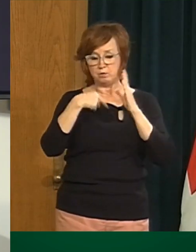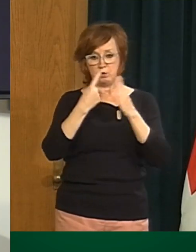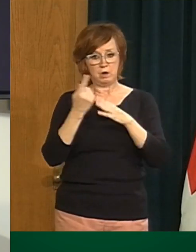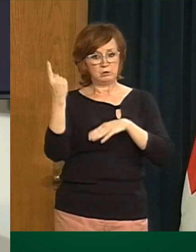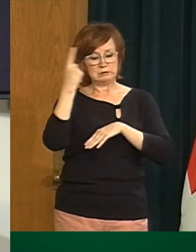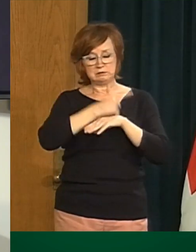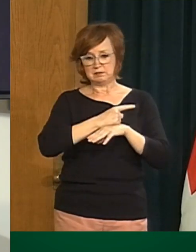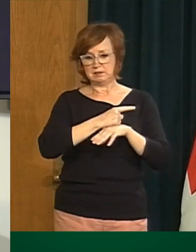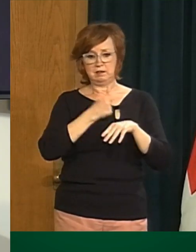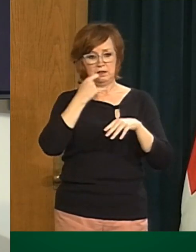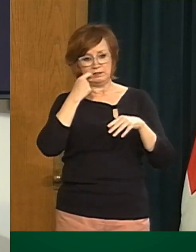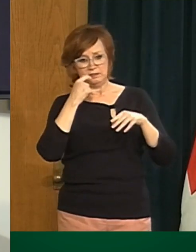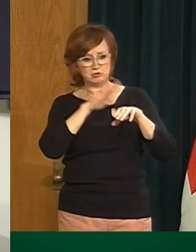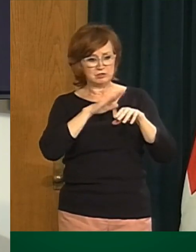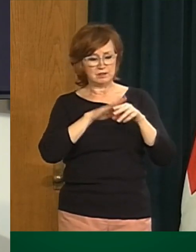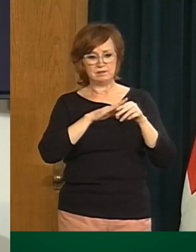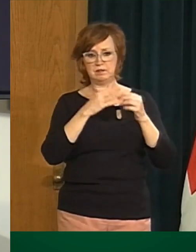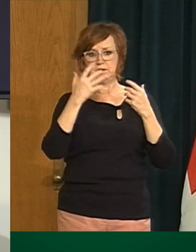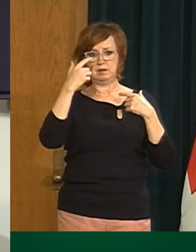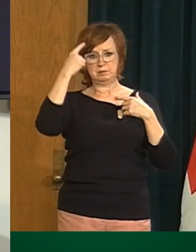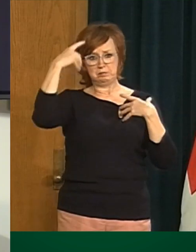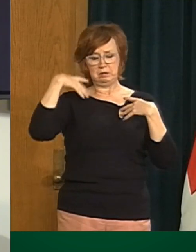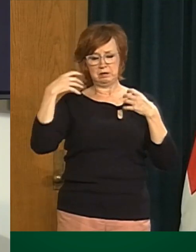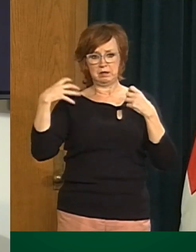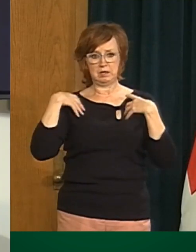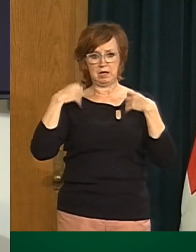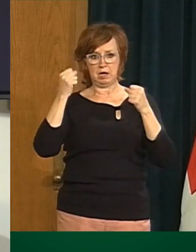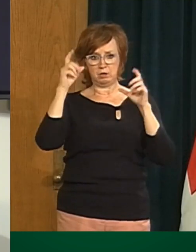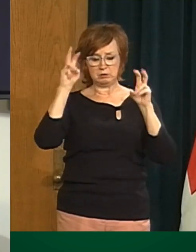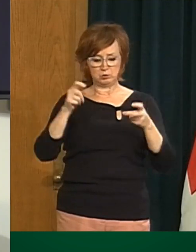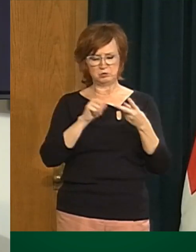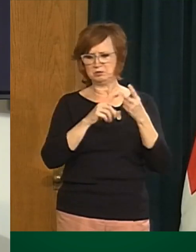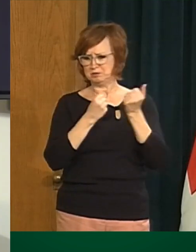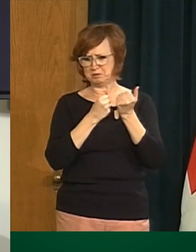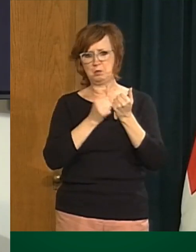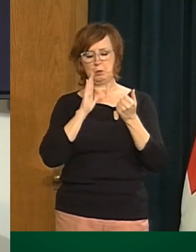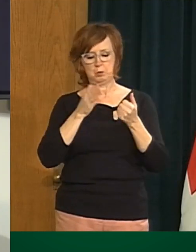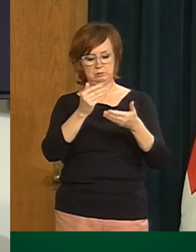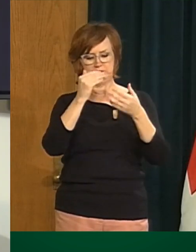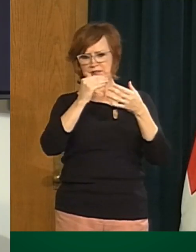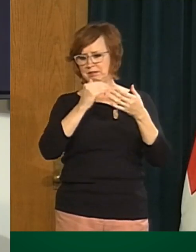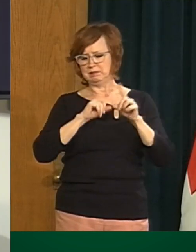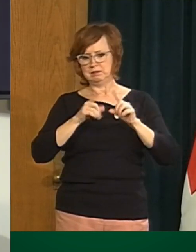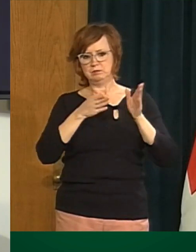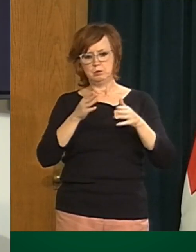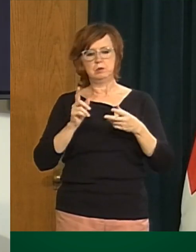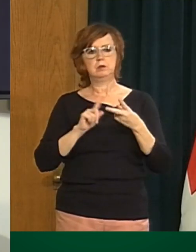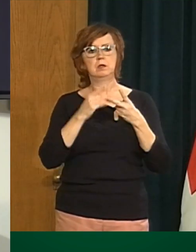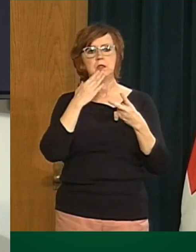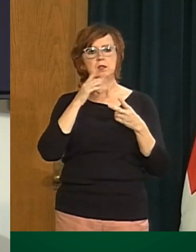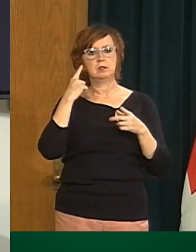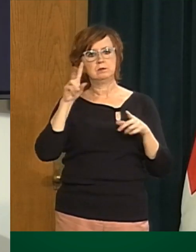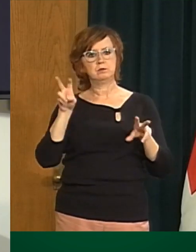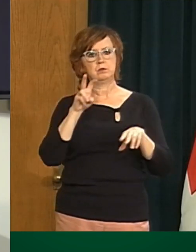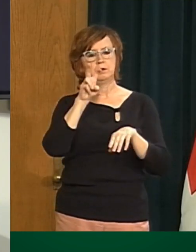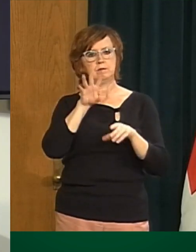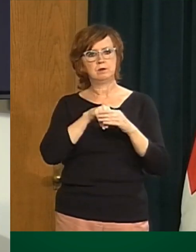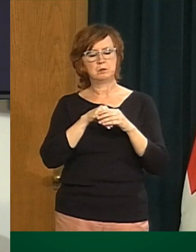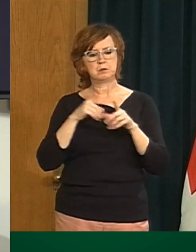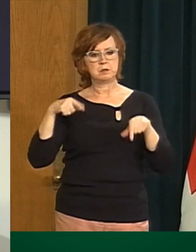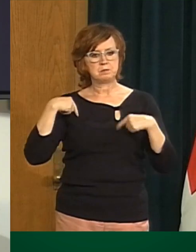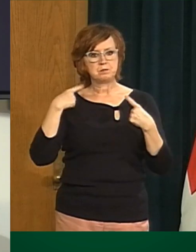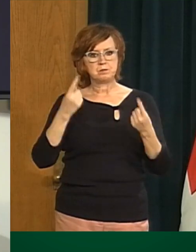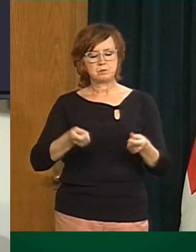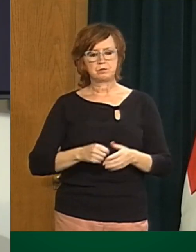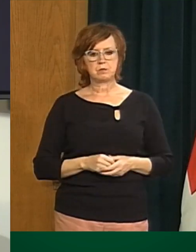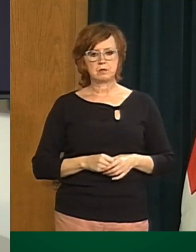addictions advice, education, and support. I'd like to thank all of those who have supported this COVID journey so far with the work they're doing